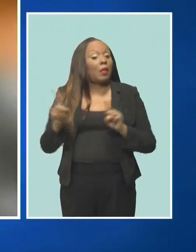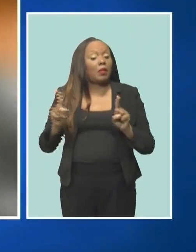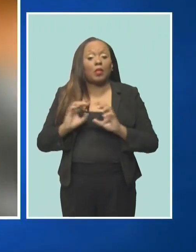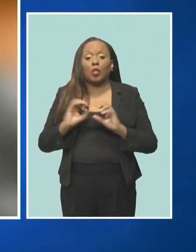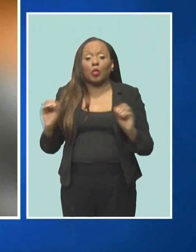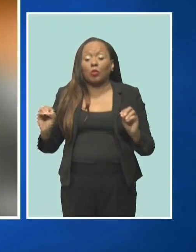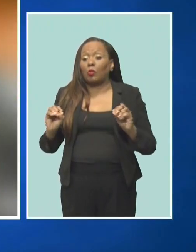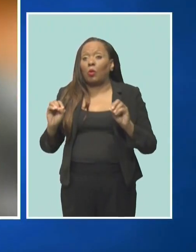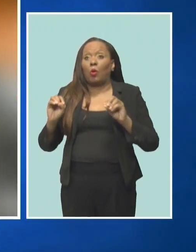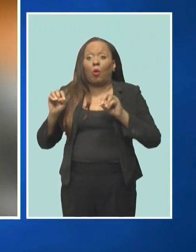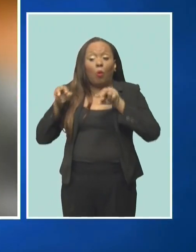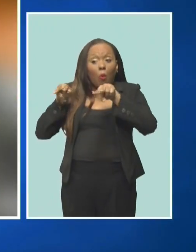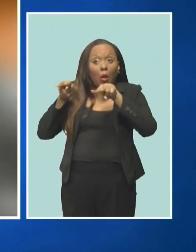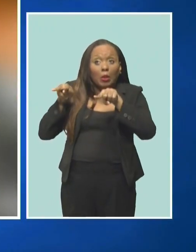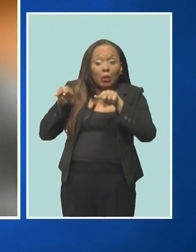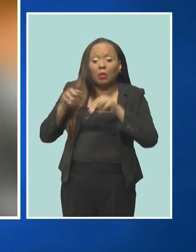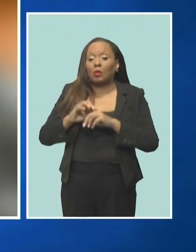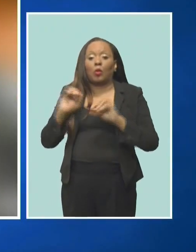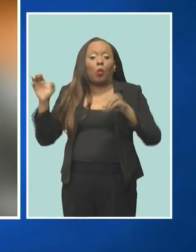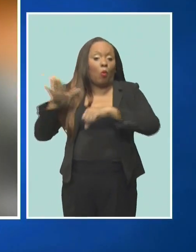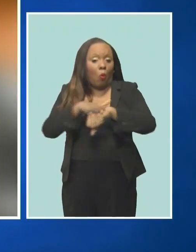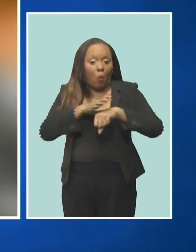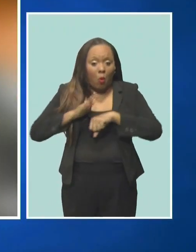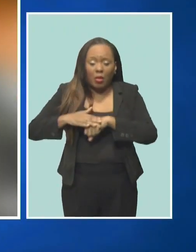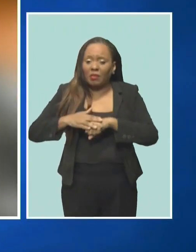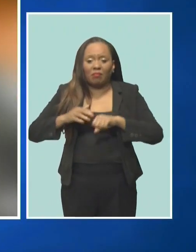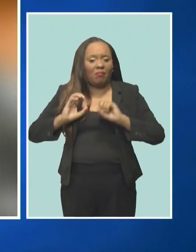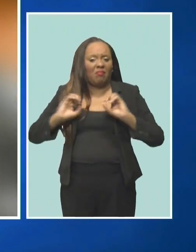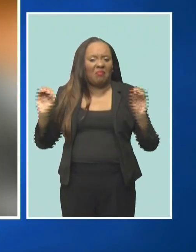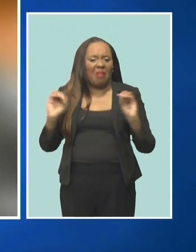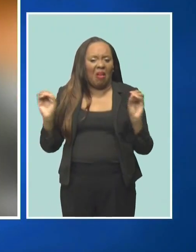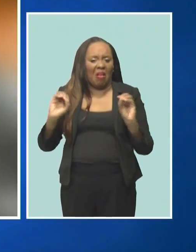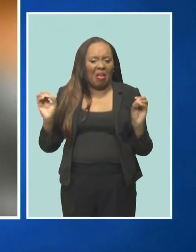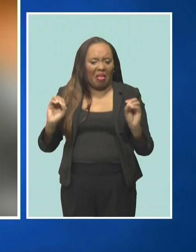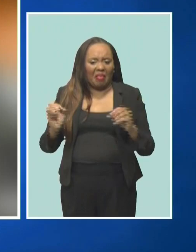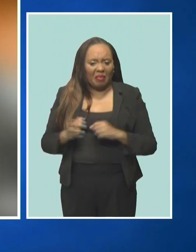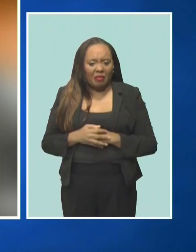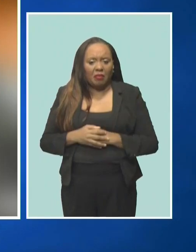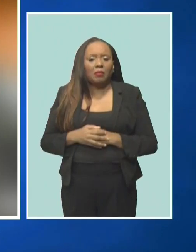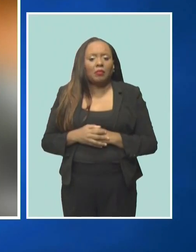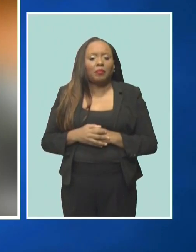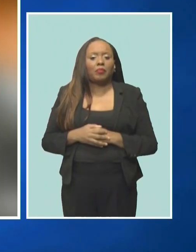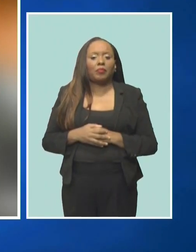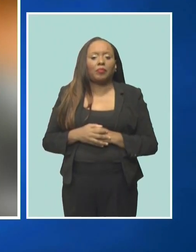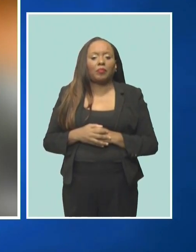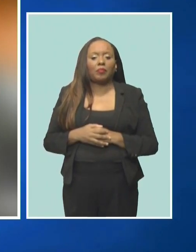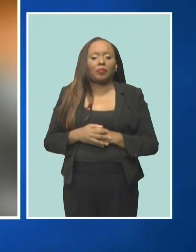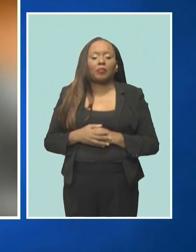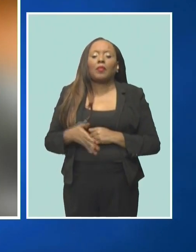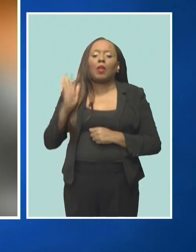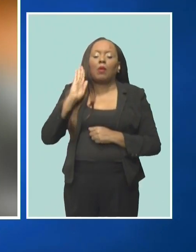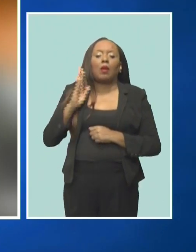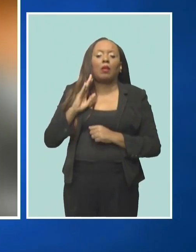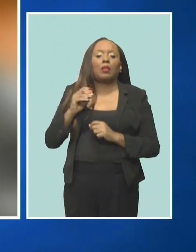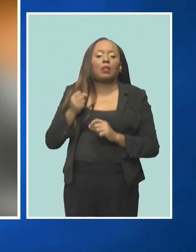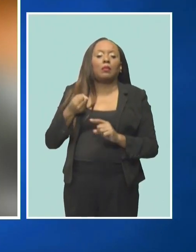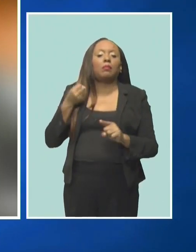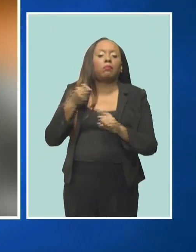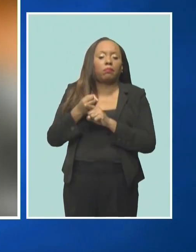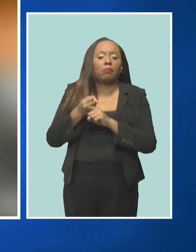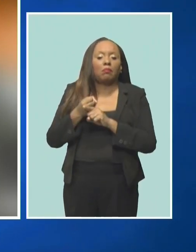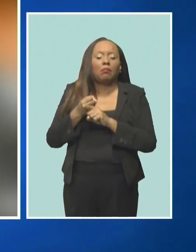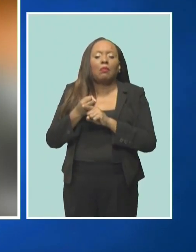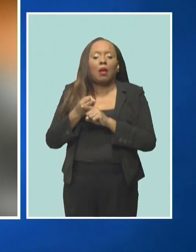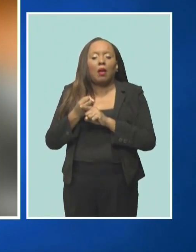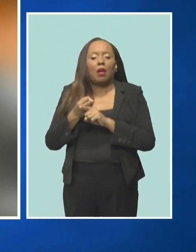However, there are no watches, no warnings in effect for Barbados for these systems. Both are expected to track north of